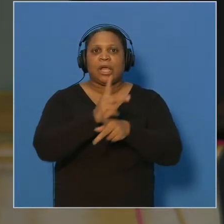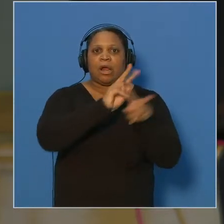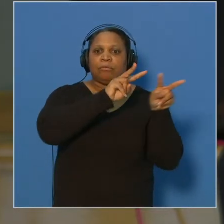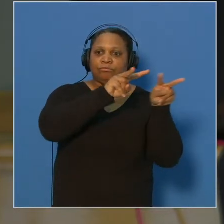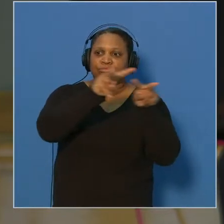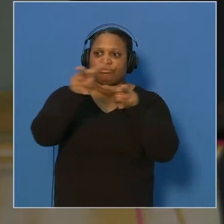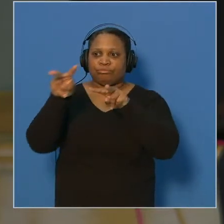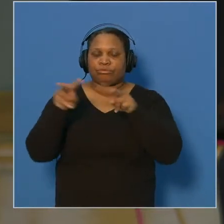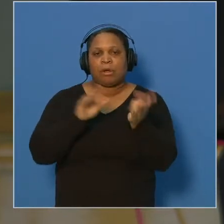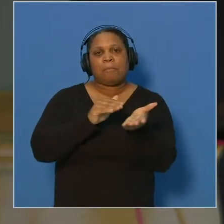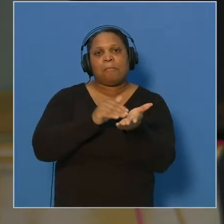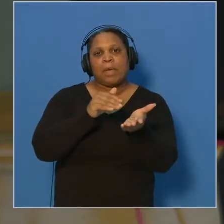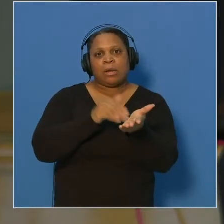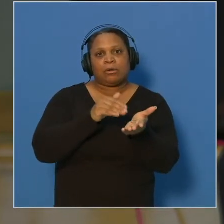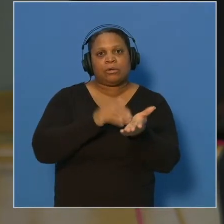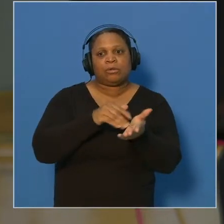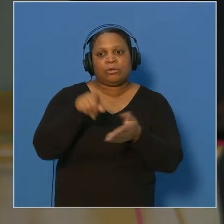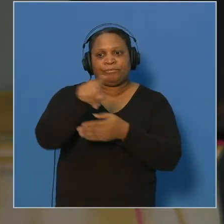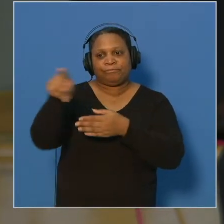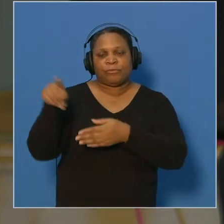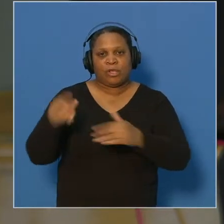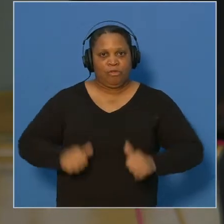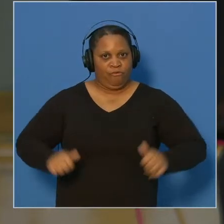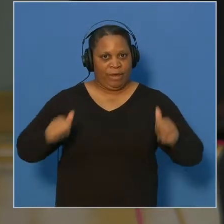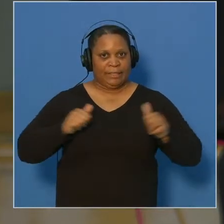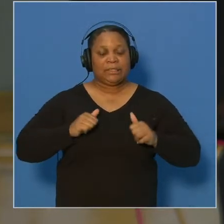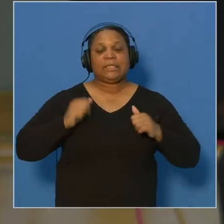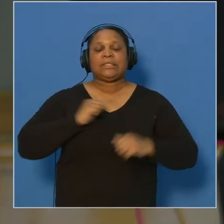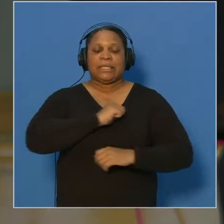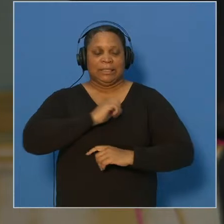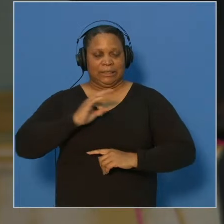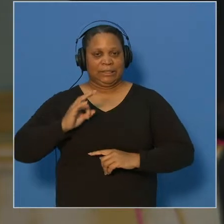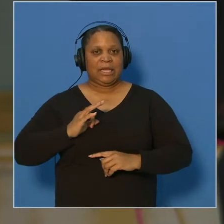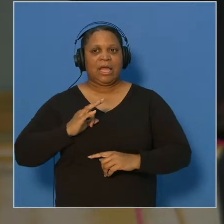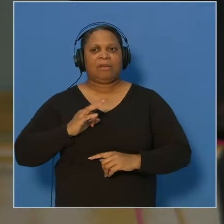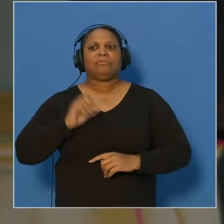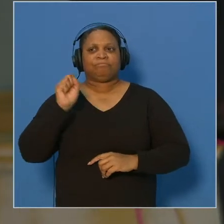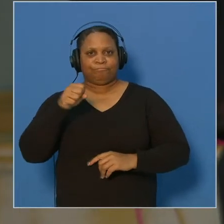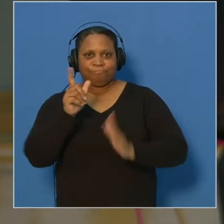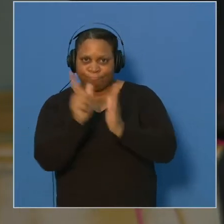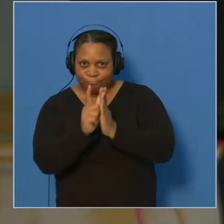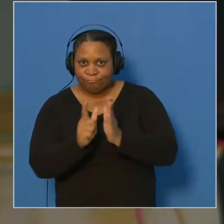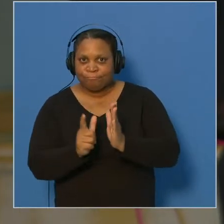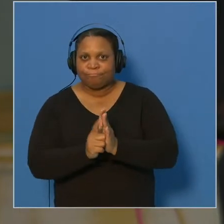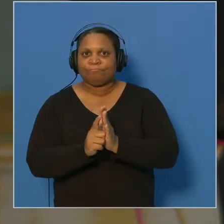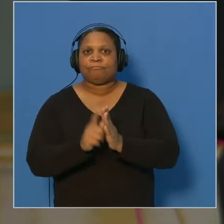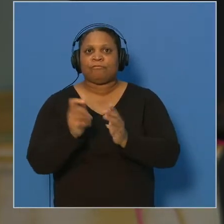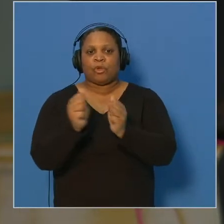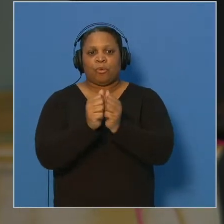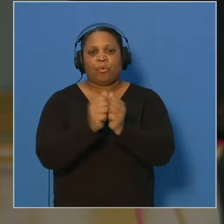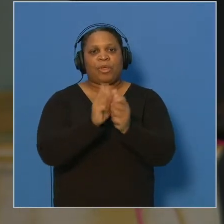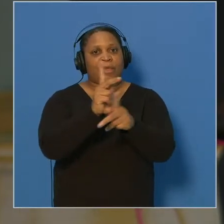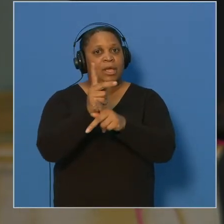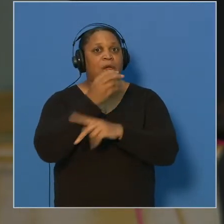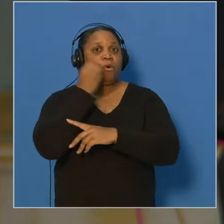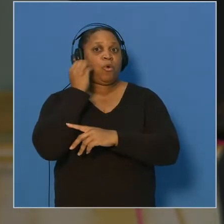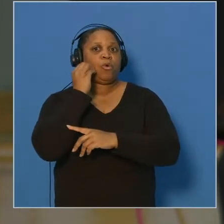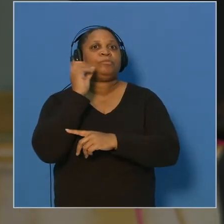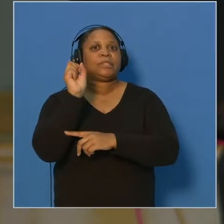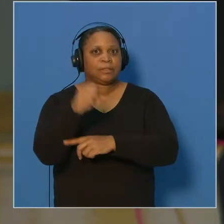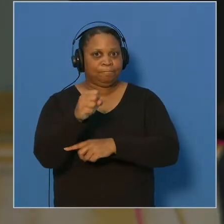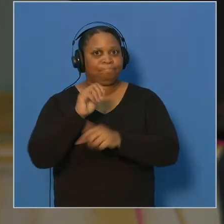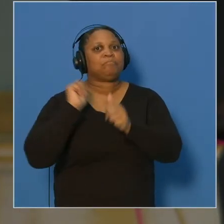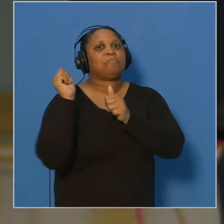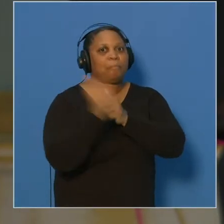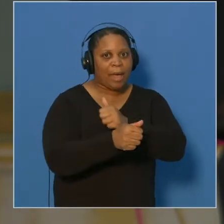of the residents and the staff. I can confirm that the legislation governing the regulation of care homes has now been amended